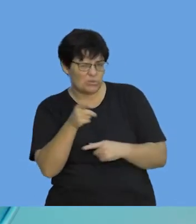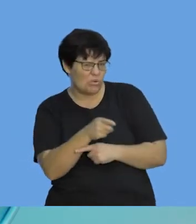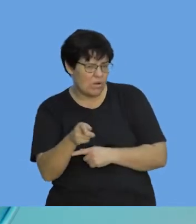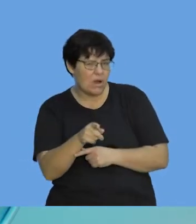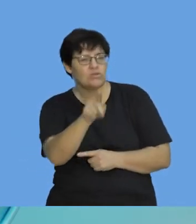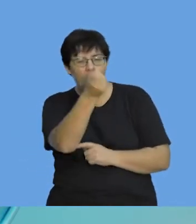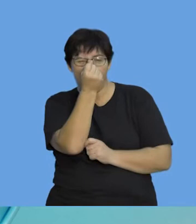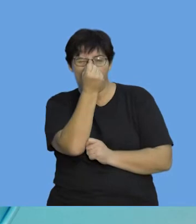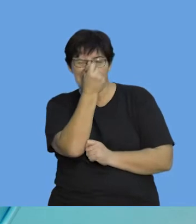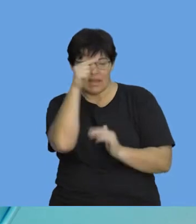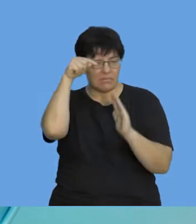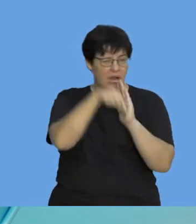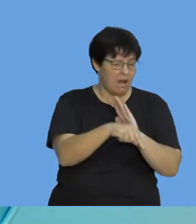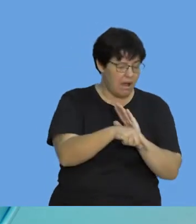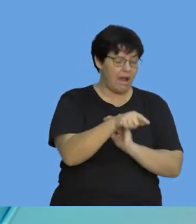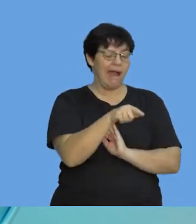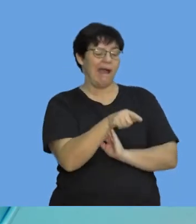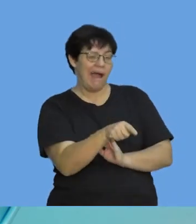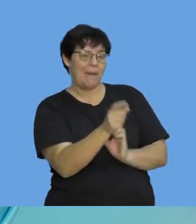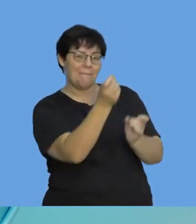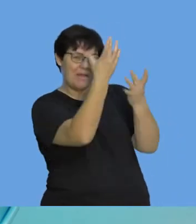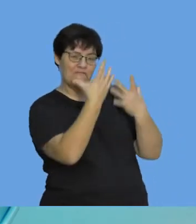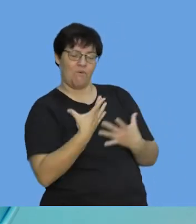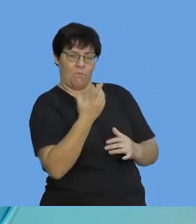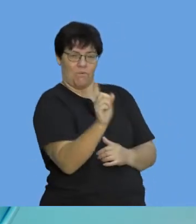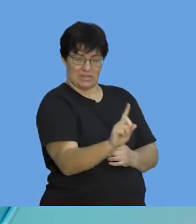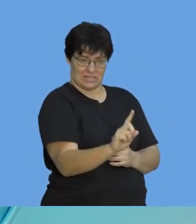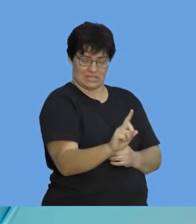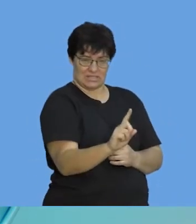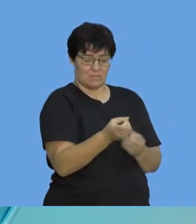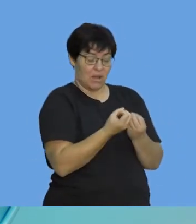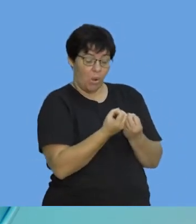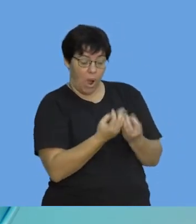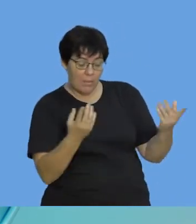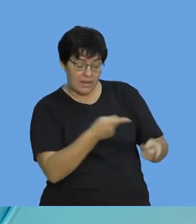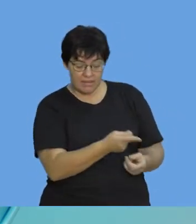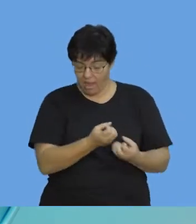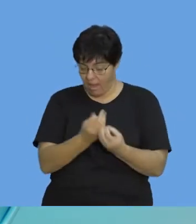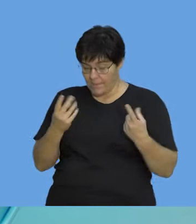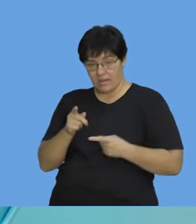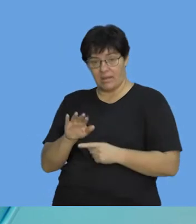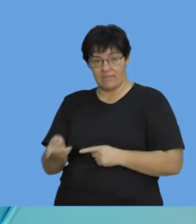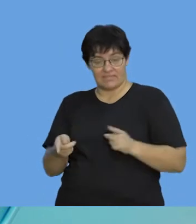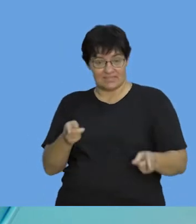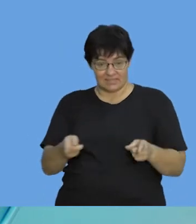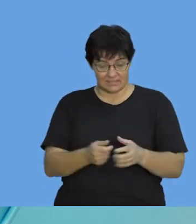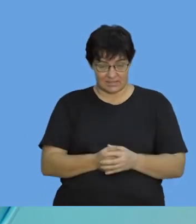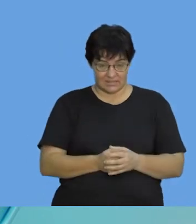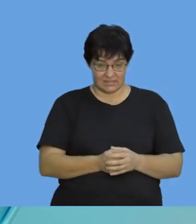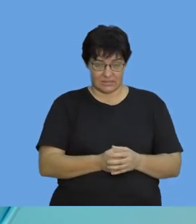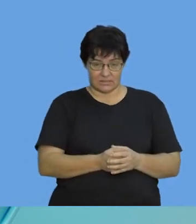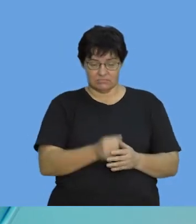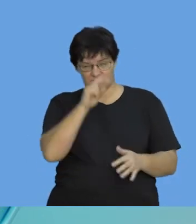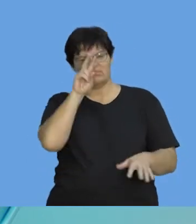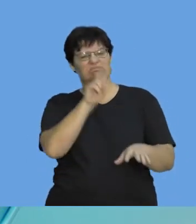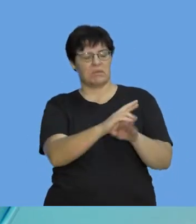terms of what exactly that tells us in terms of the quantitative aspects of that reaction. Now let's look at the overview of today's lesson